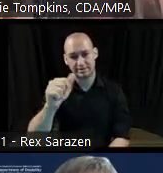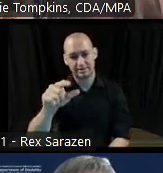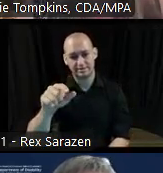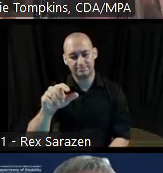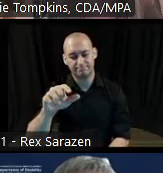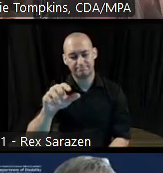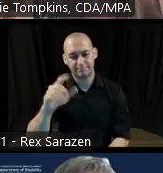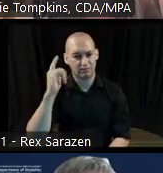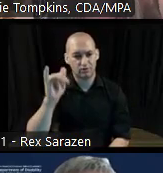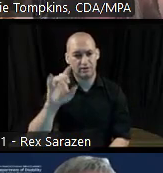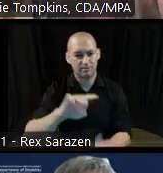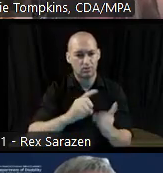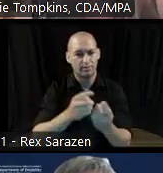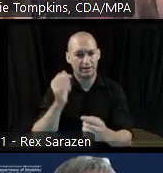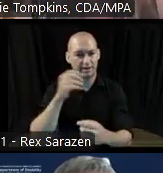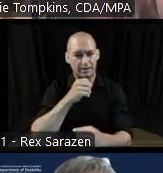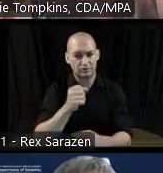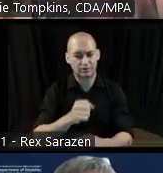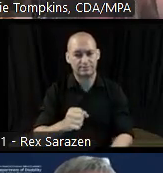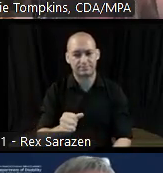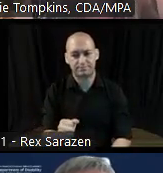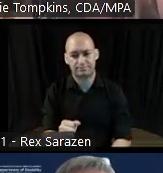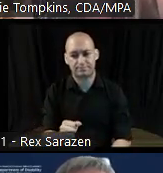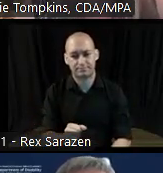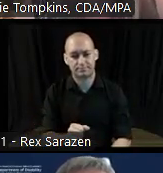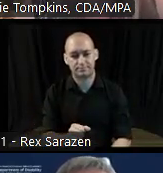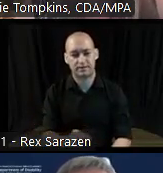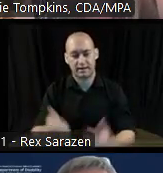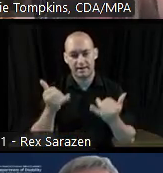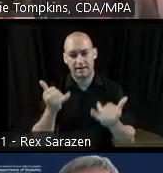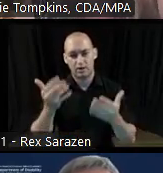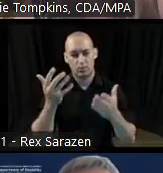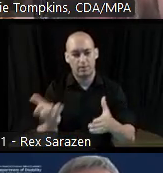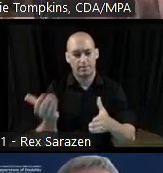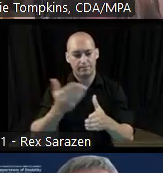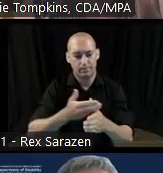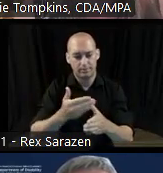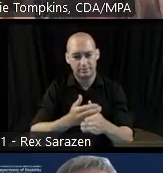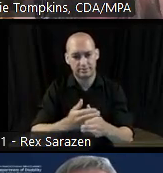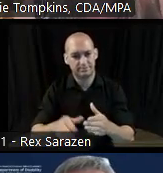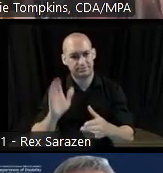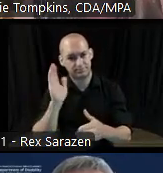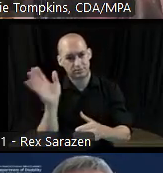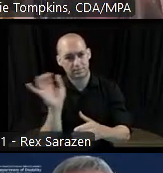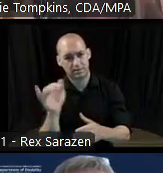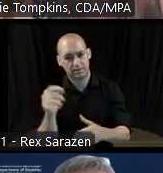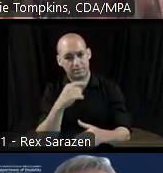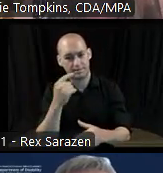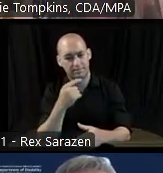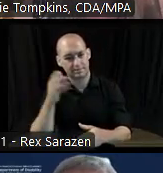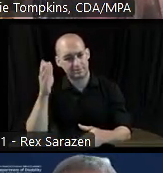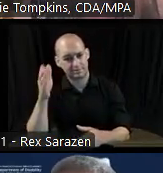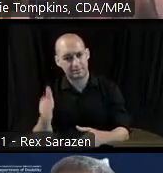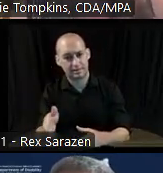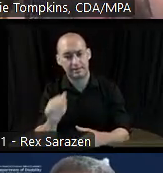move forward, I do want to take a momentary pause. It appears that maybe on our public-facing side, we are